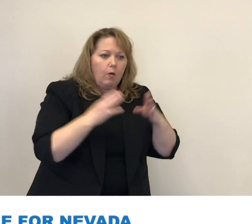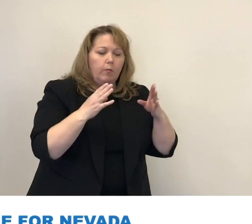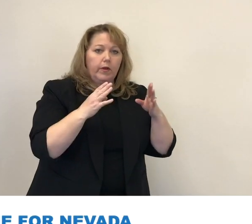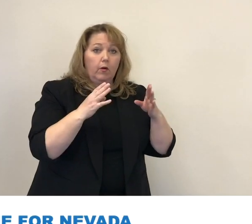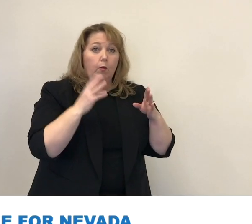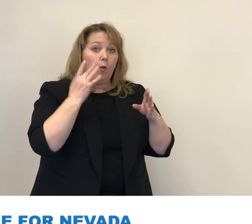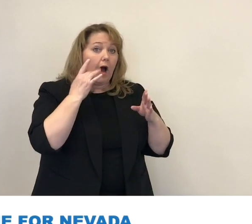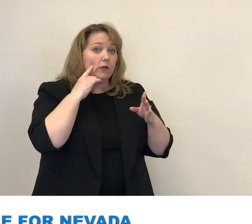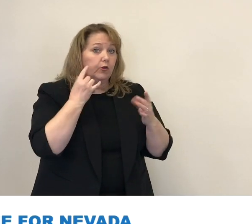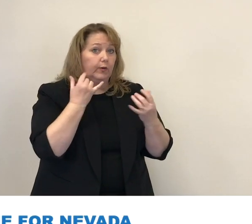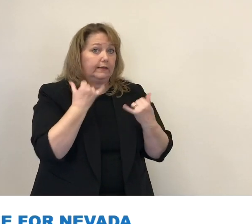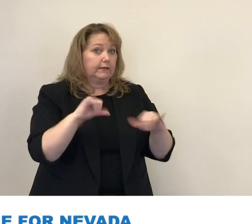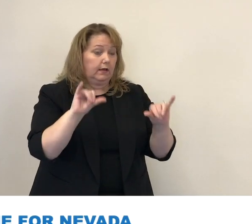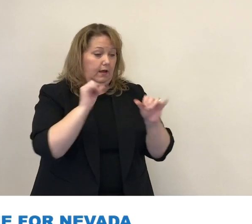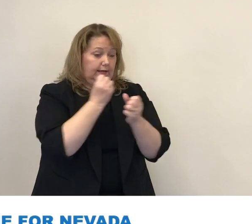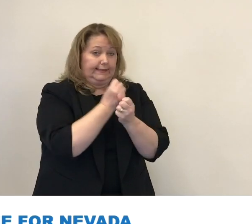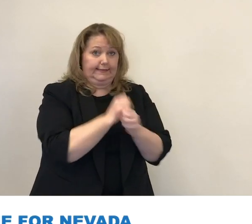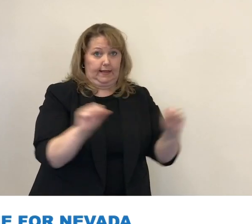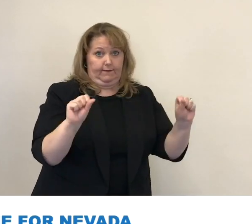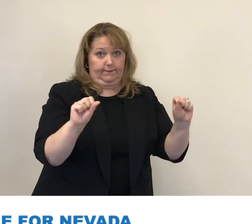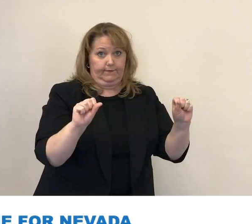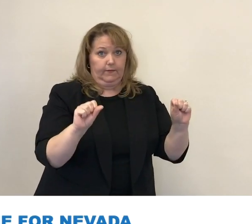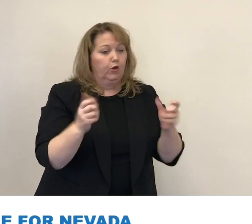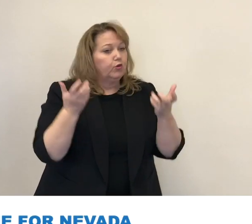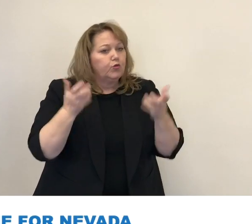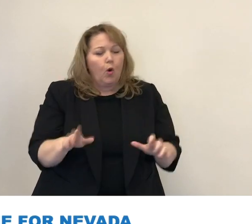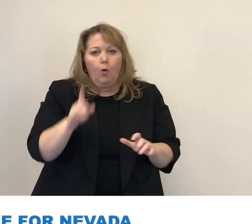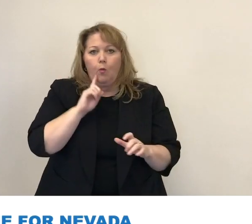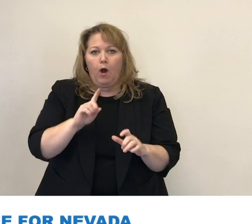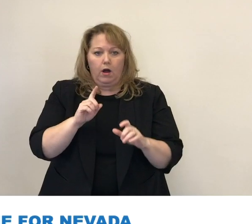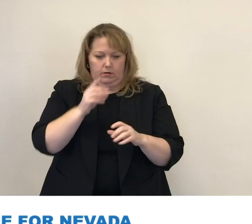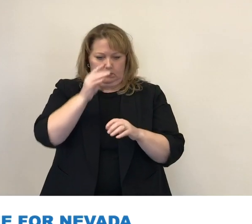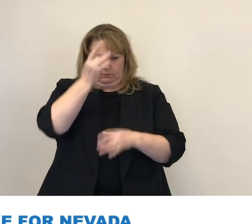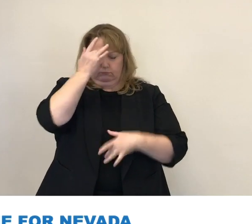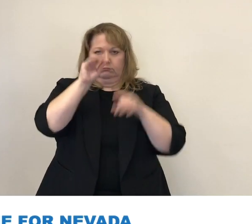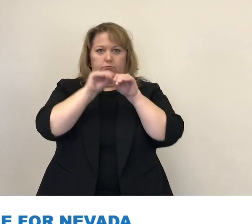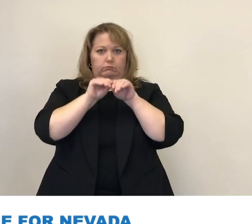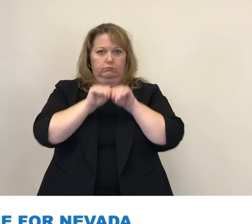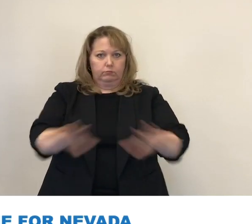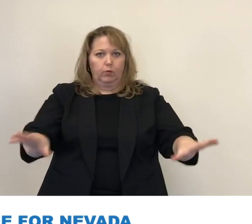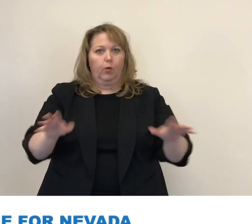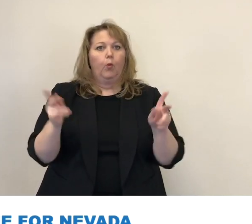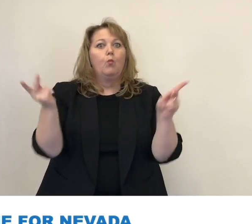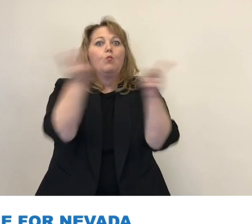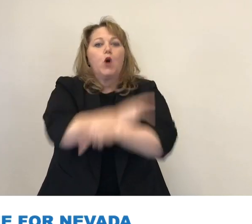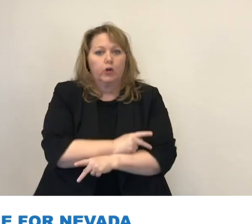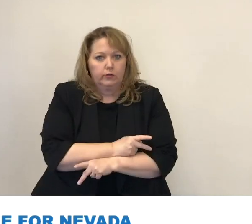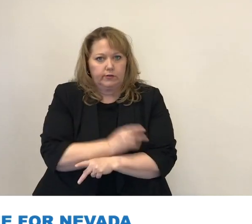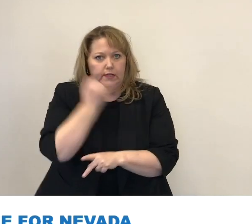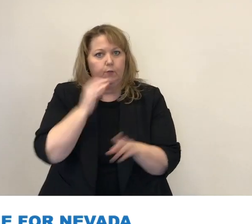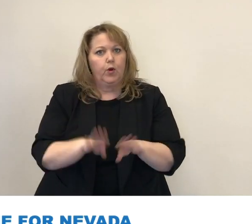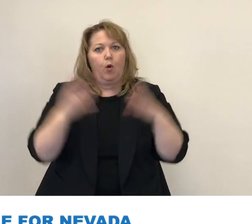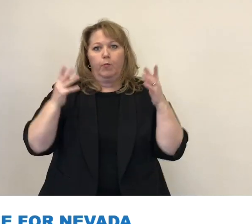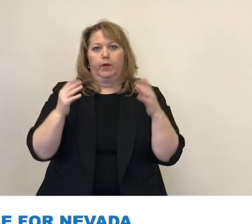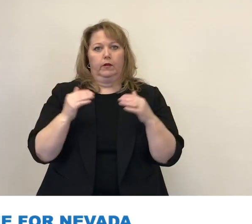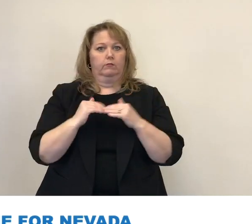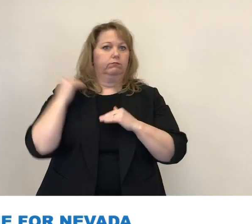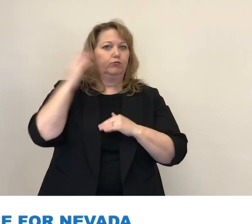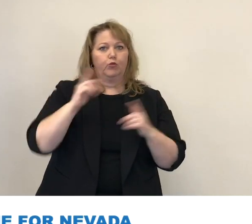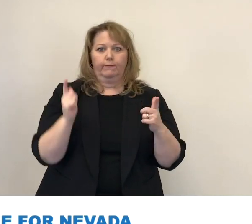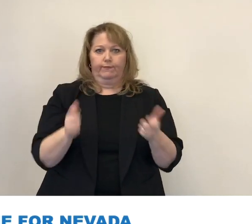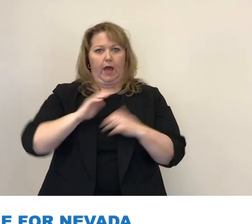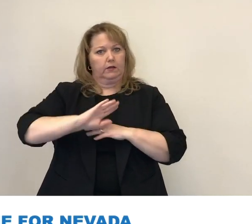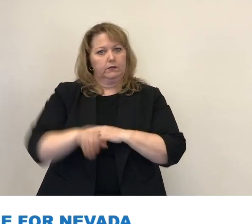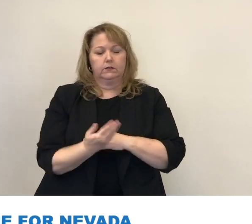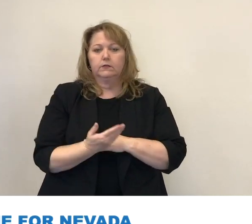economic recovery. Never in our history has Nevada and other states faced complete closures of this magnitude.